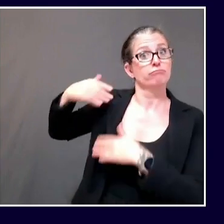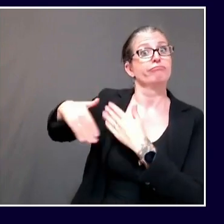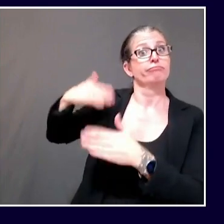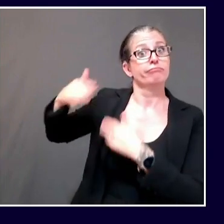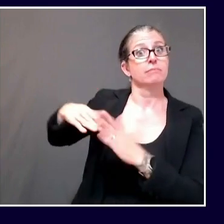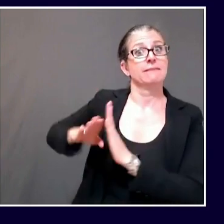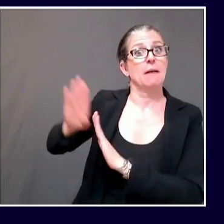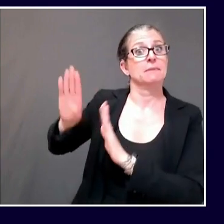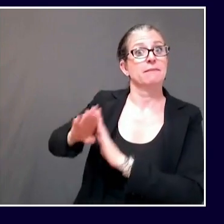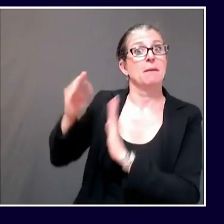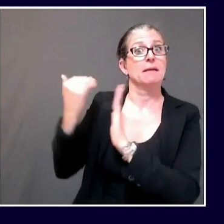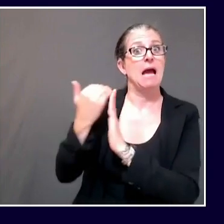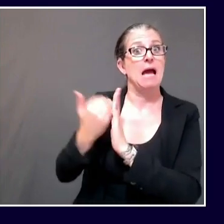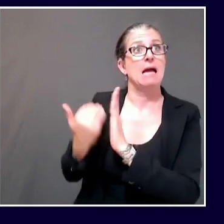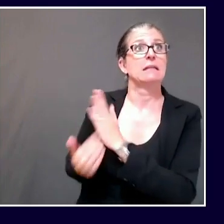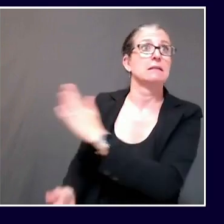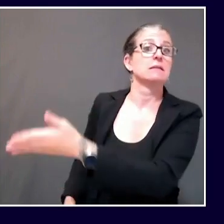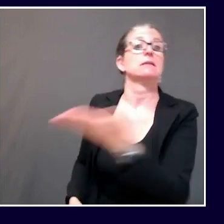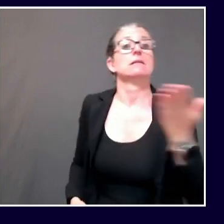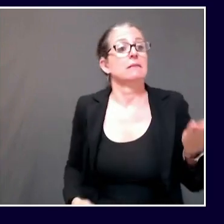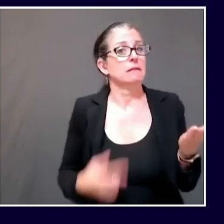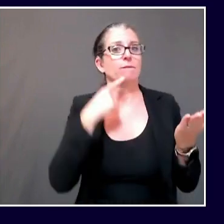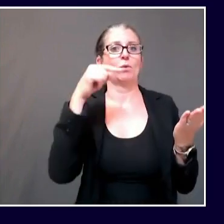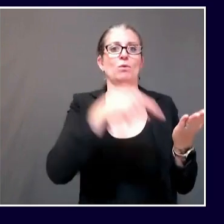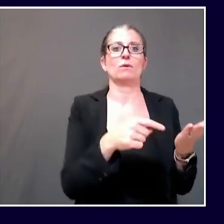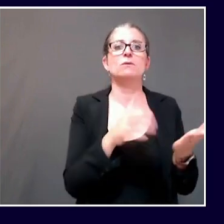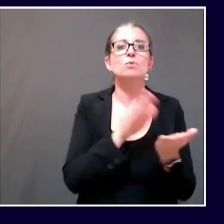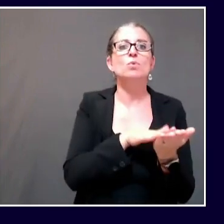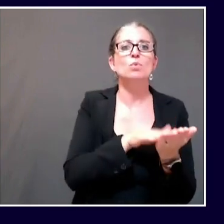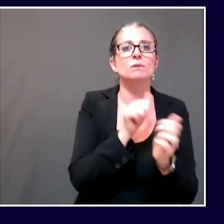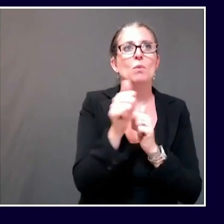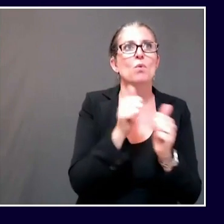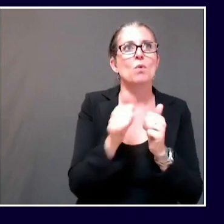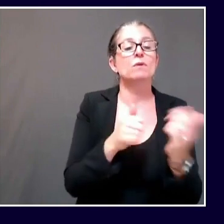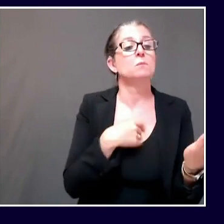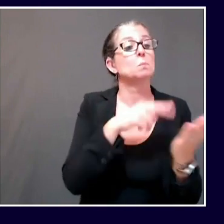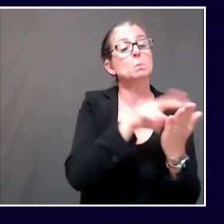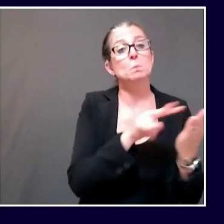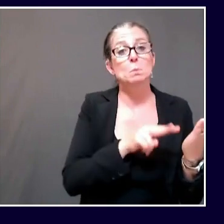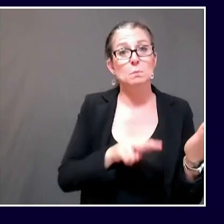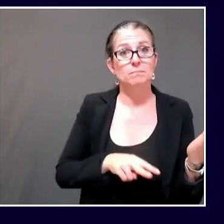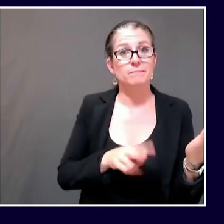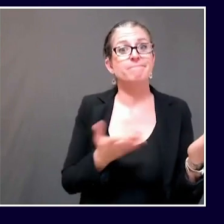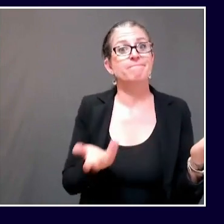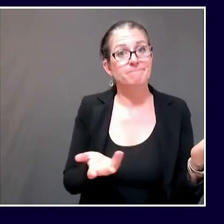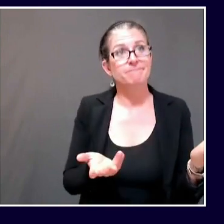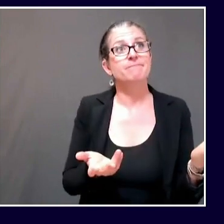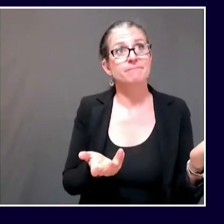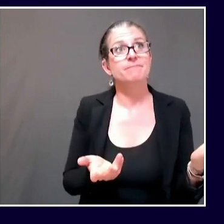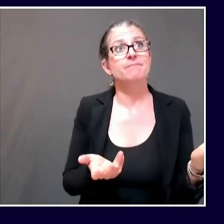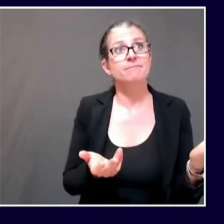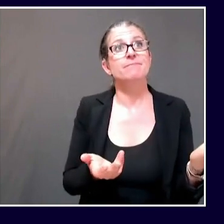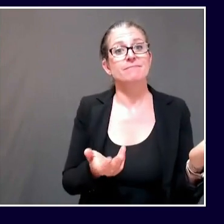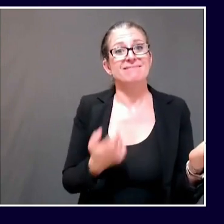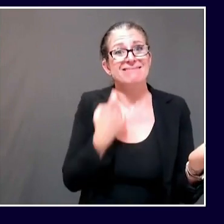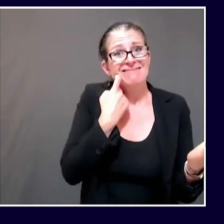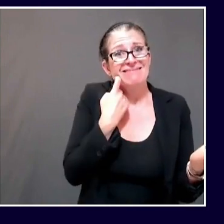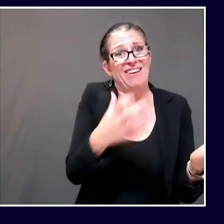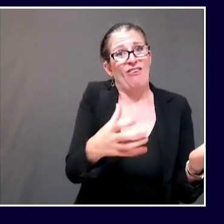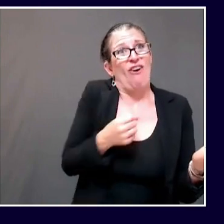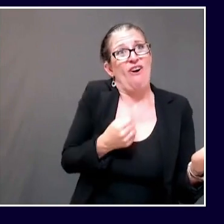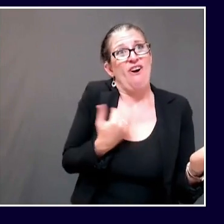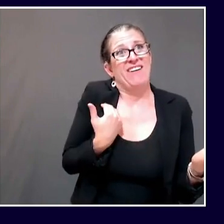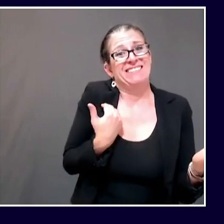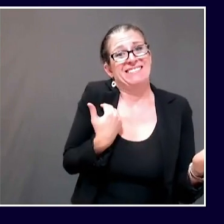It posted draft guidance. It has sent us, just in the last 24 hours, just in the last few hours, review recent guidance. It